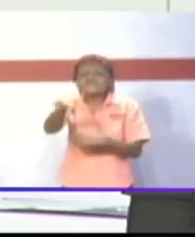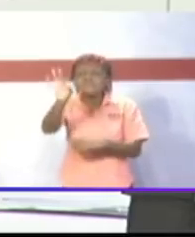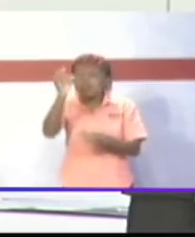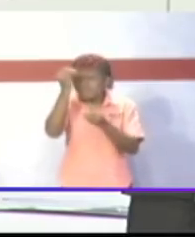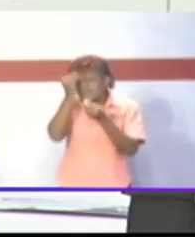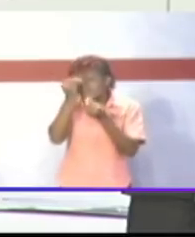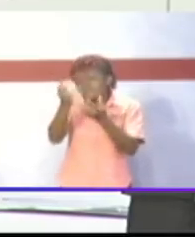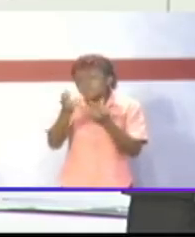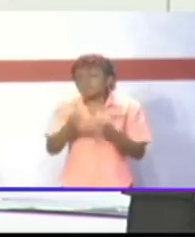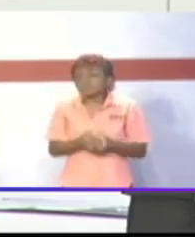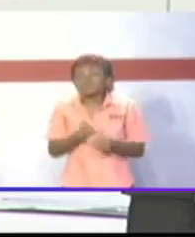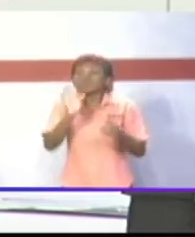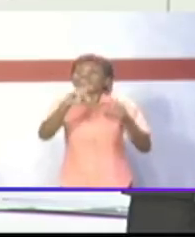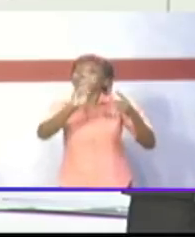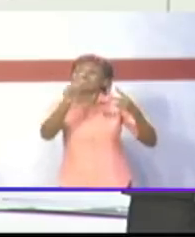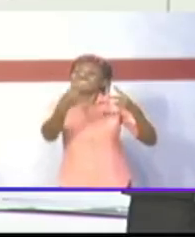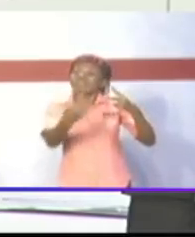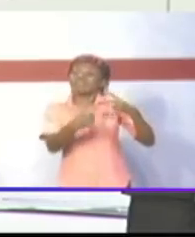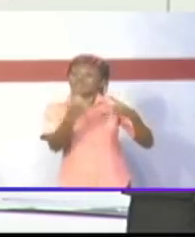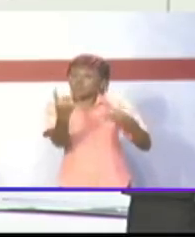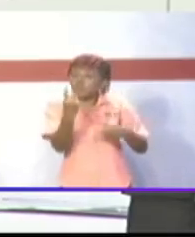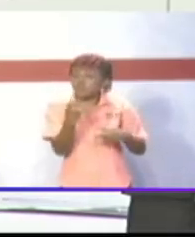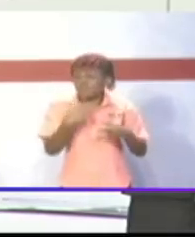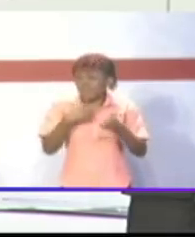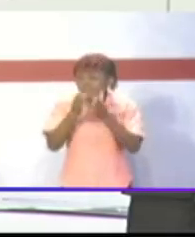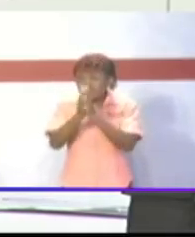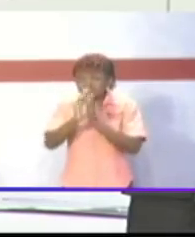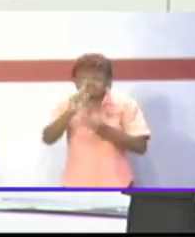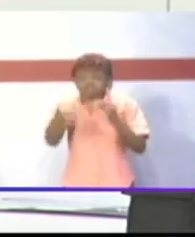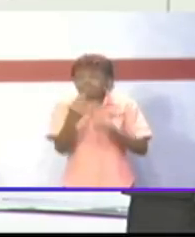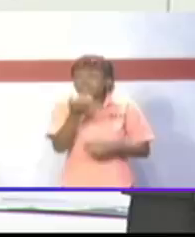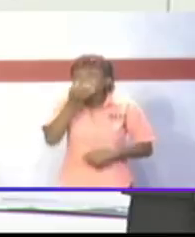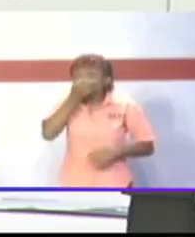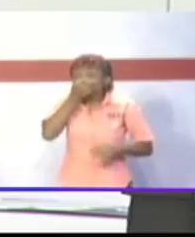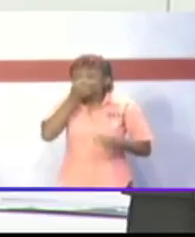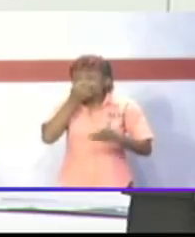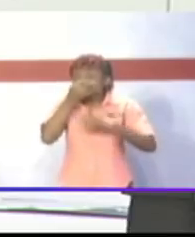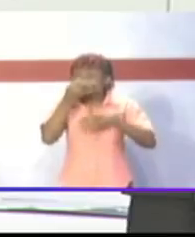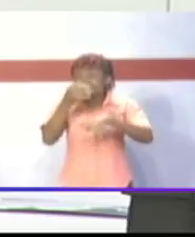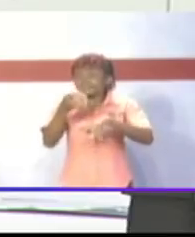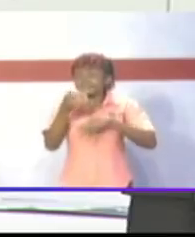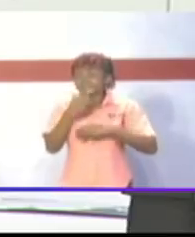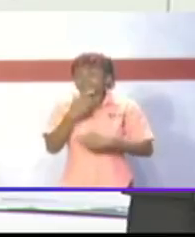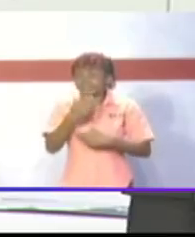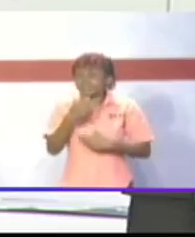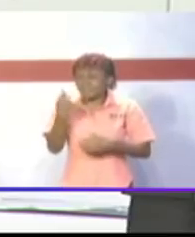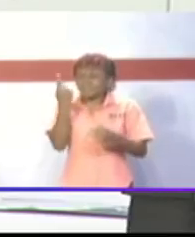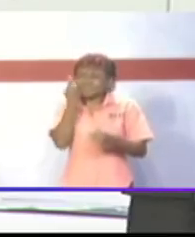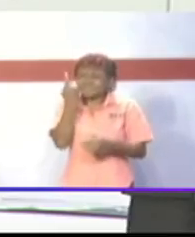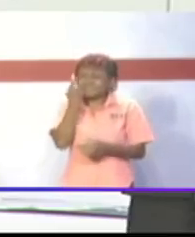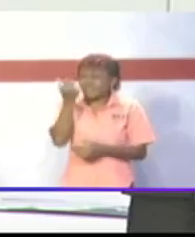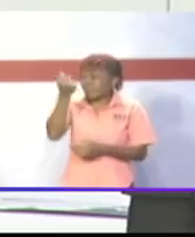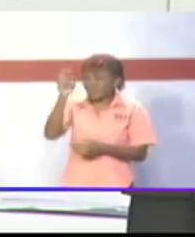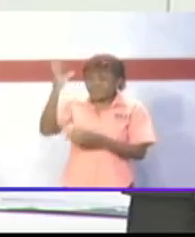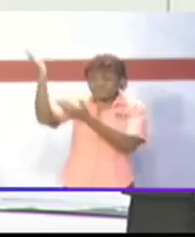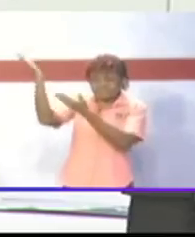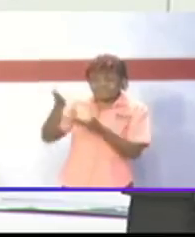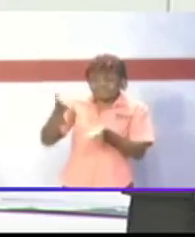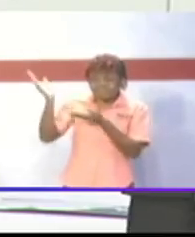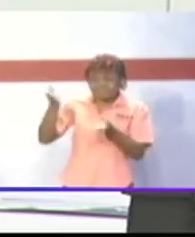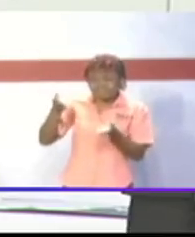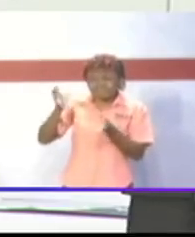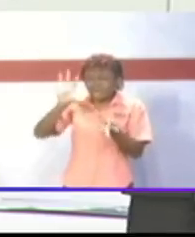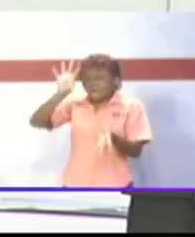question dealt with the ventilators and the recent importation of these 12 ventilators. The average cost of